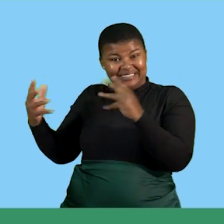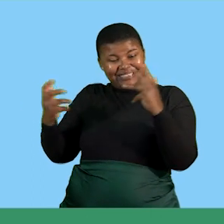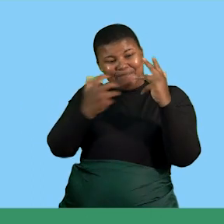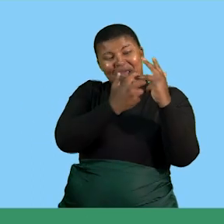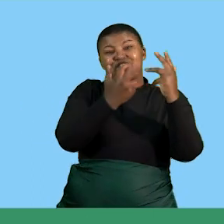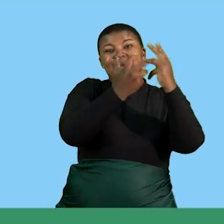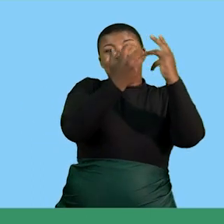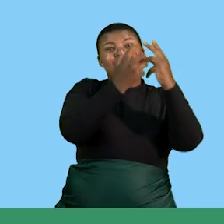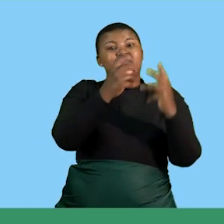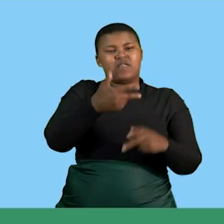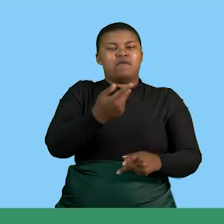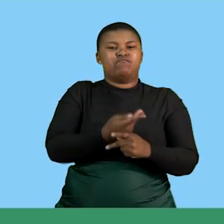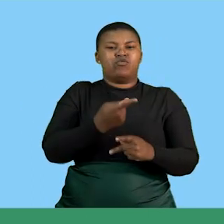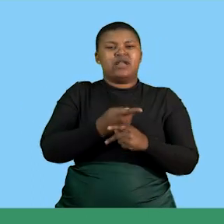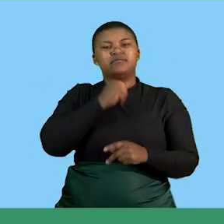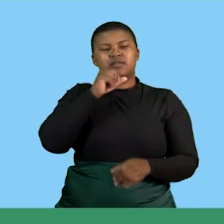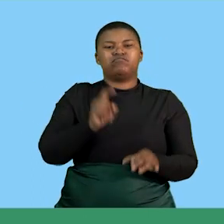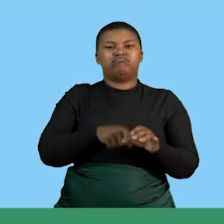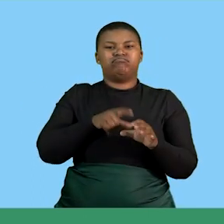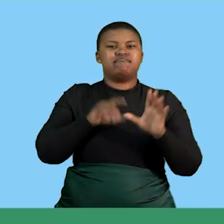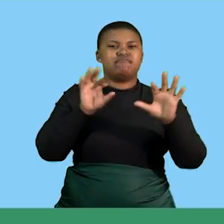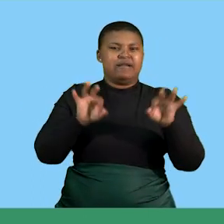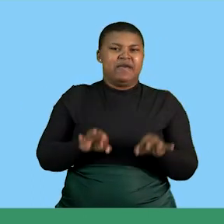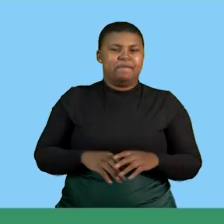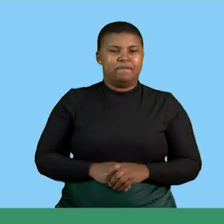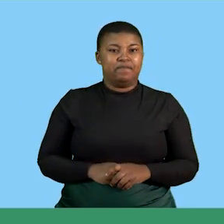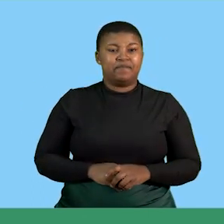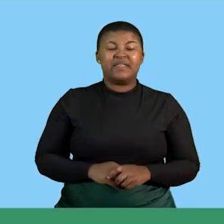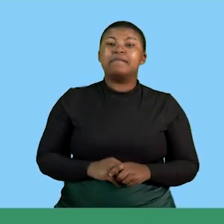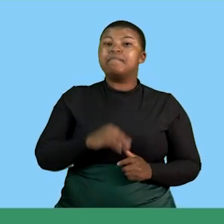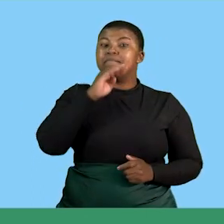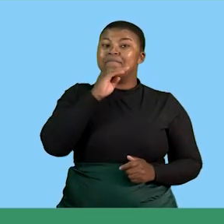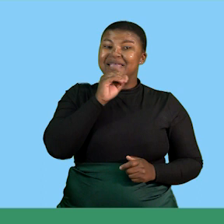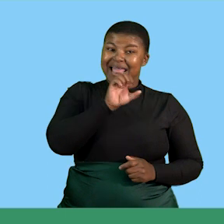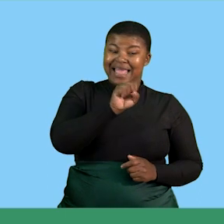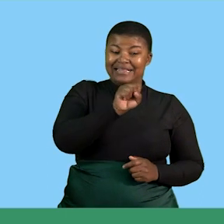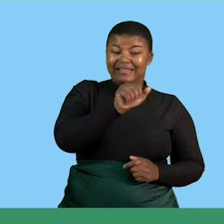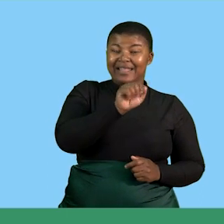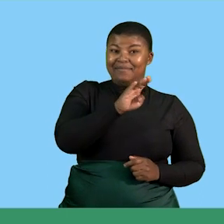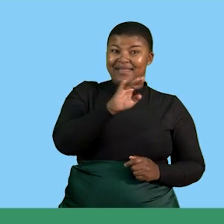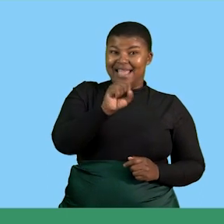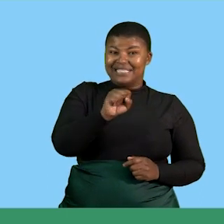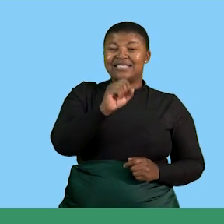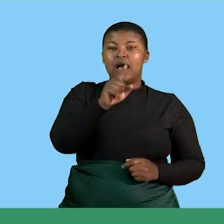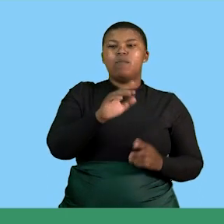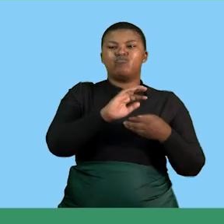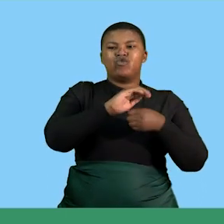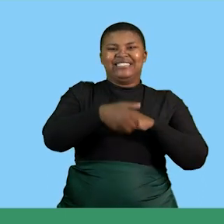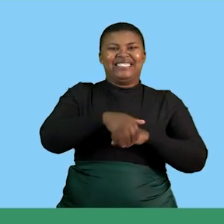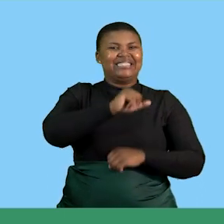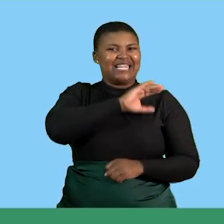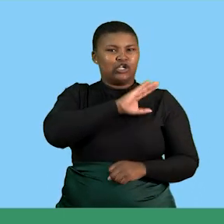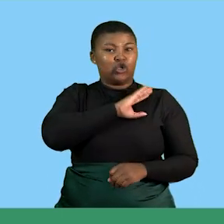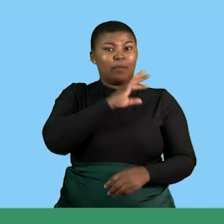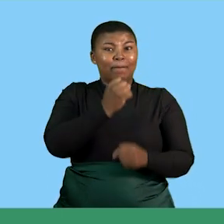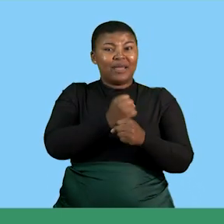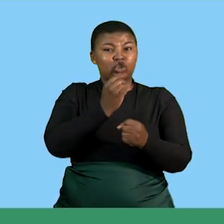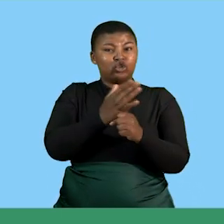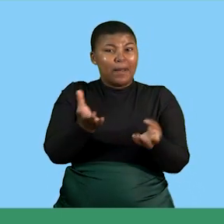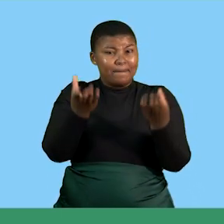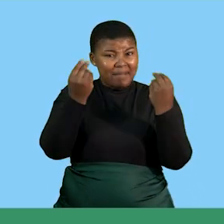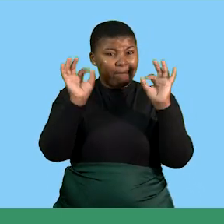employees. Now, here is two examples for us of regulators who have an influence on our business. And the